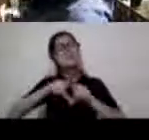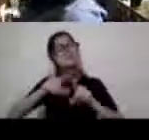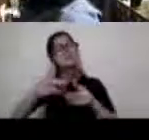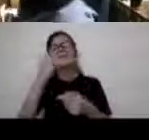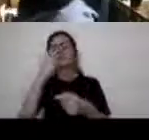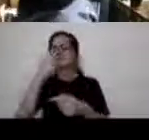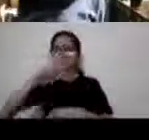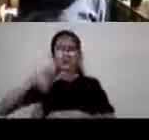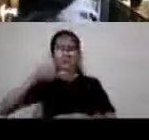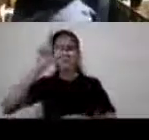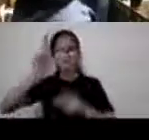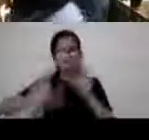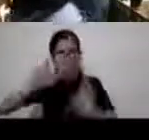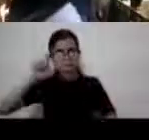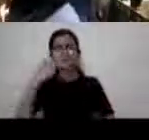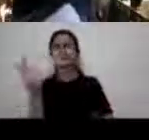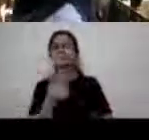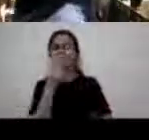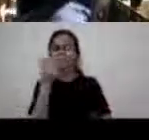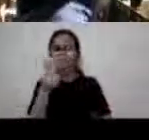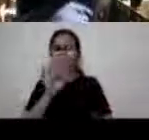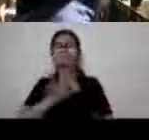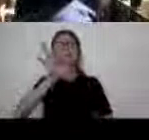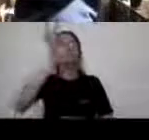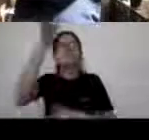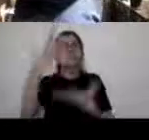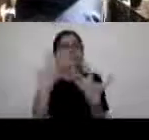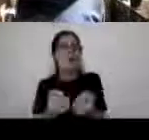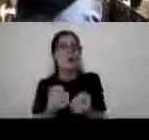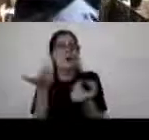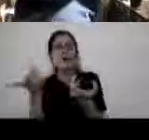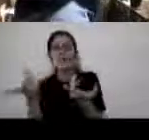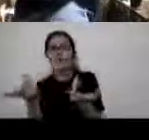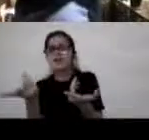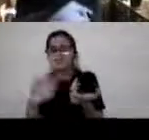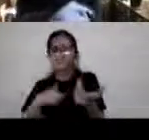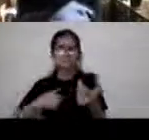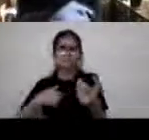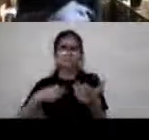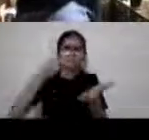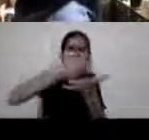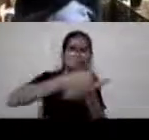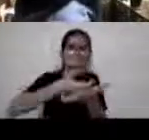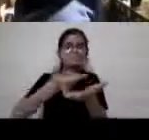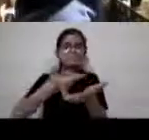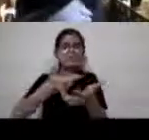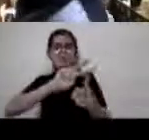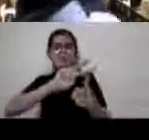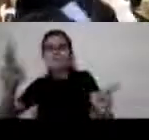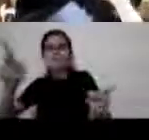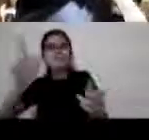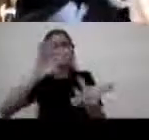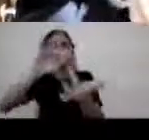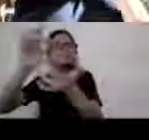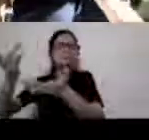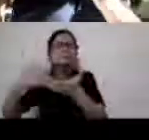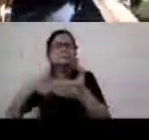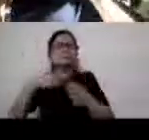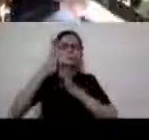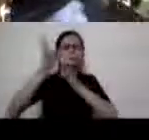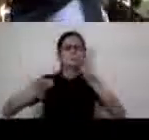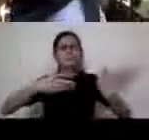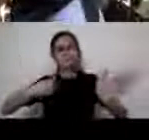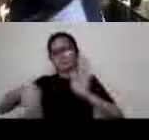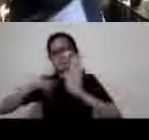blind users in the future, we want to ensure that they can reach a contact person on each and every level